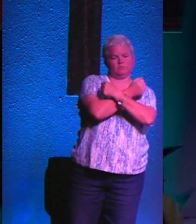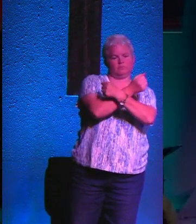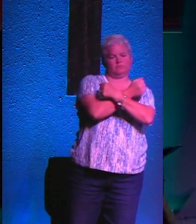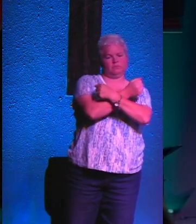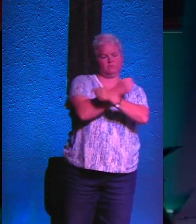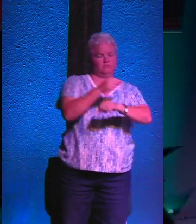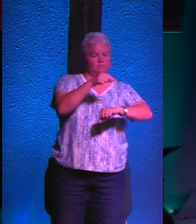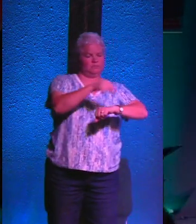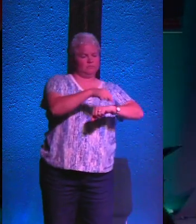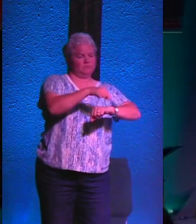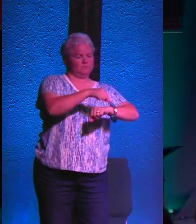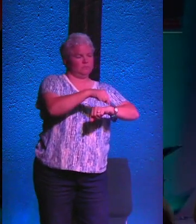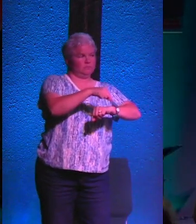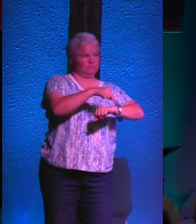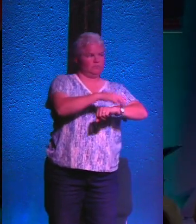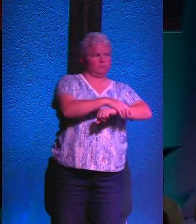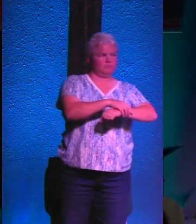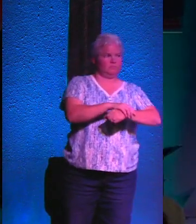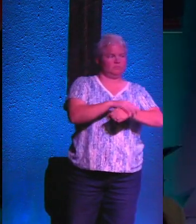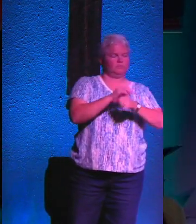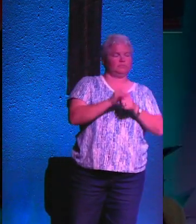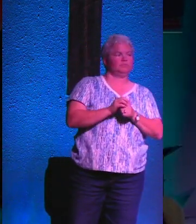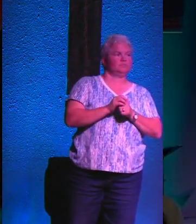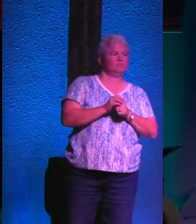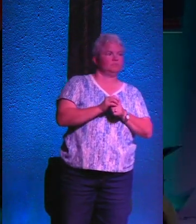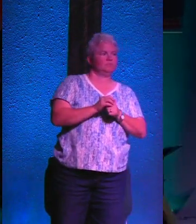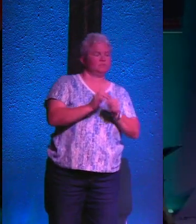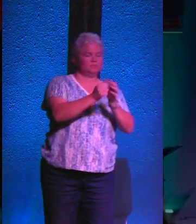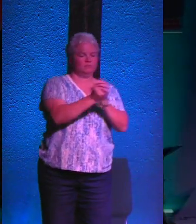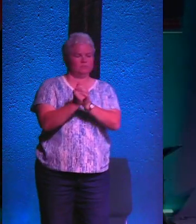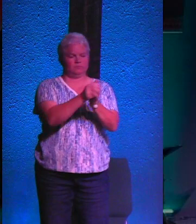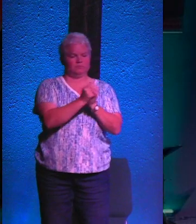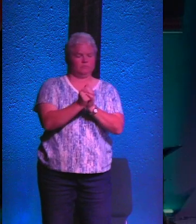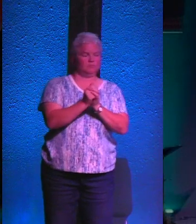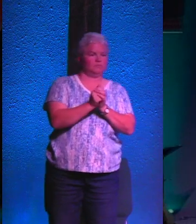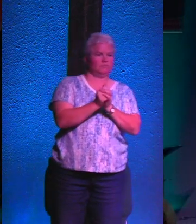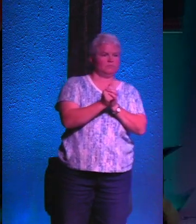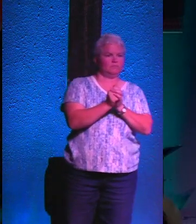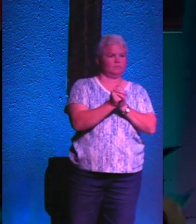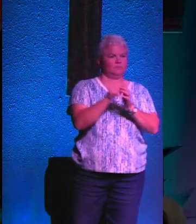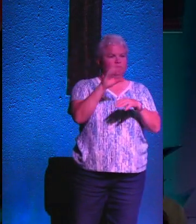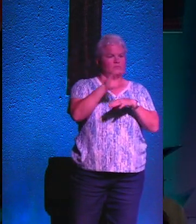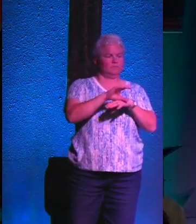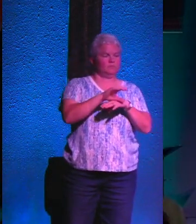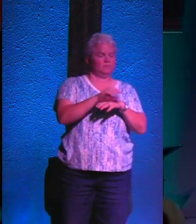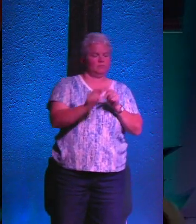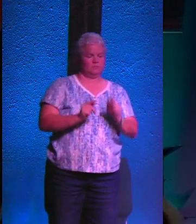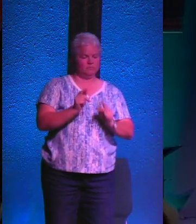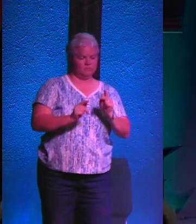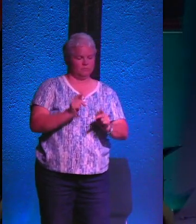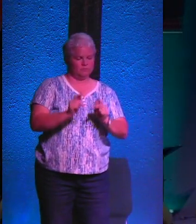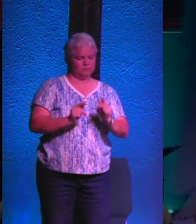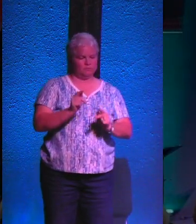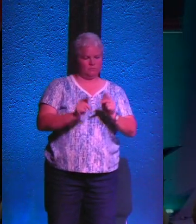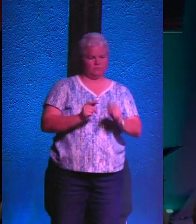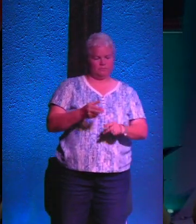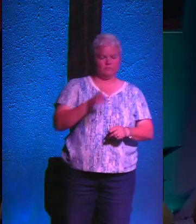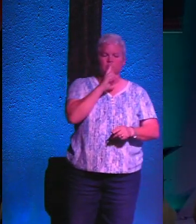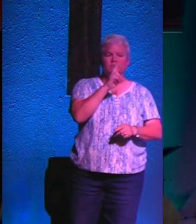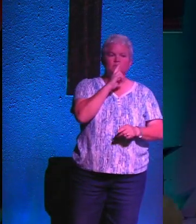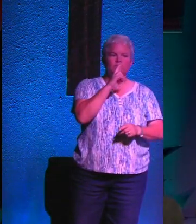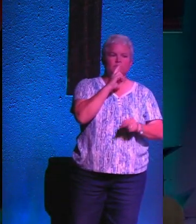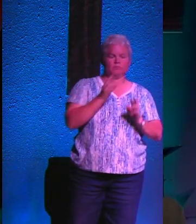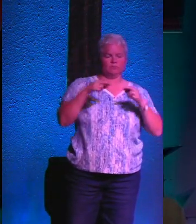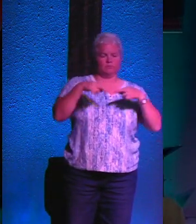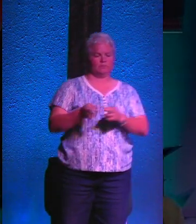spend time with you and we just want to hang out with you, be it in a sanctuary full of people or on a